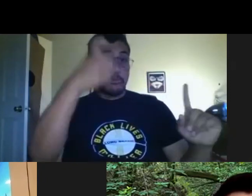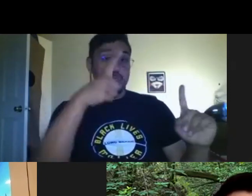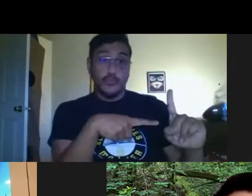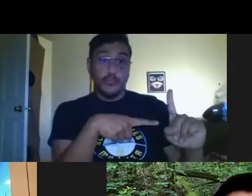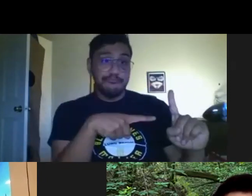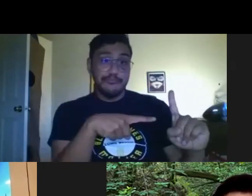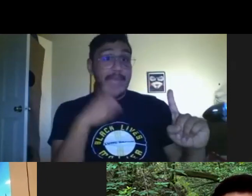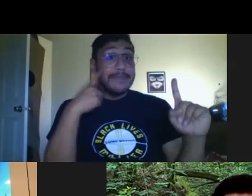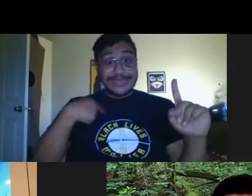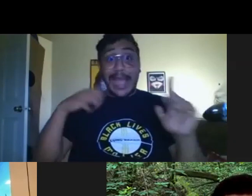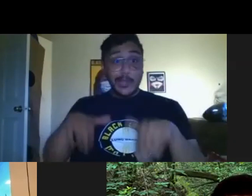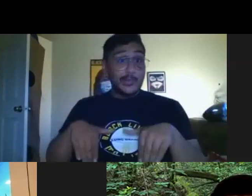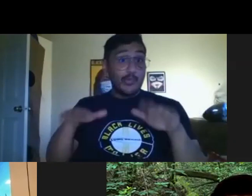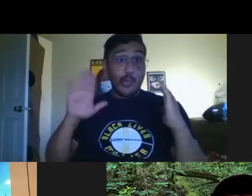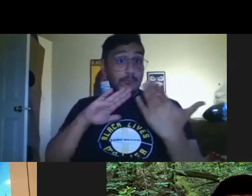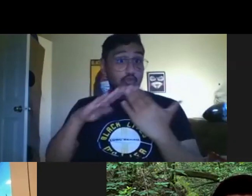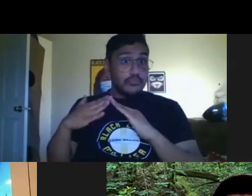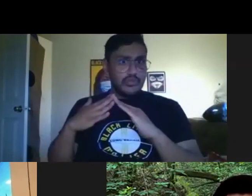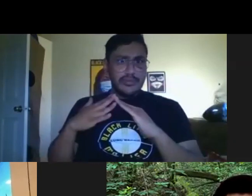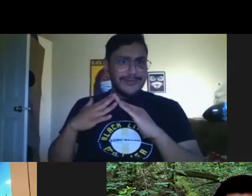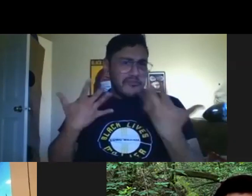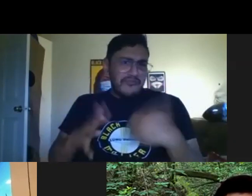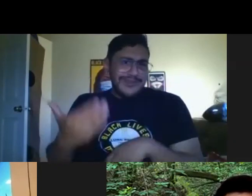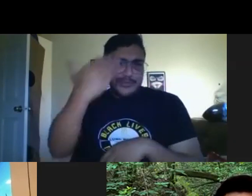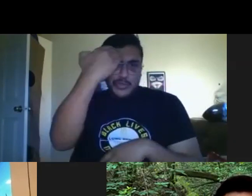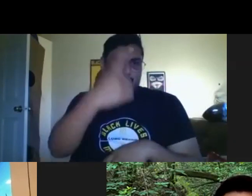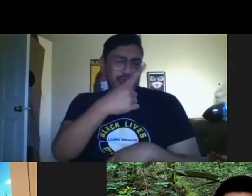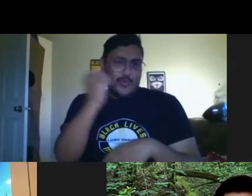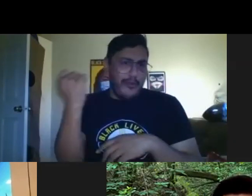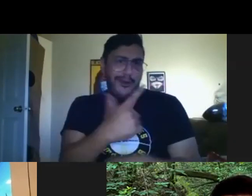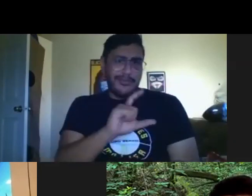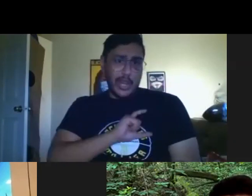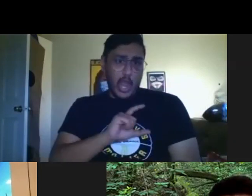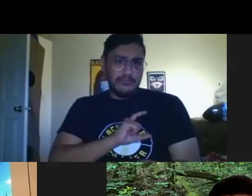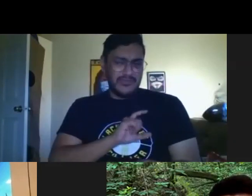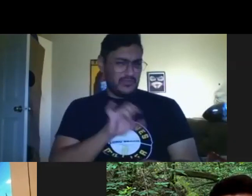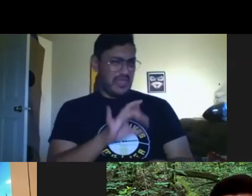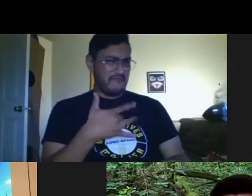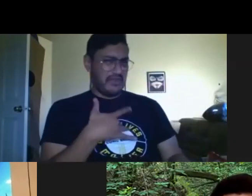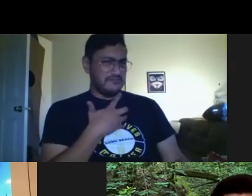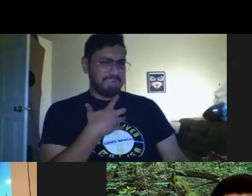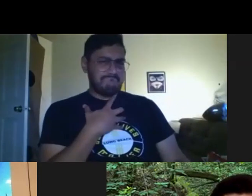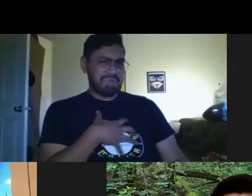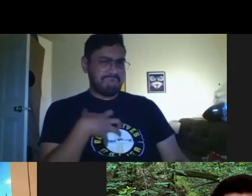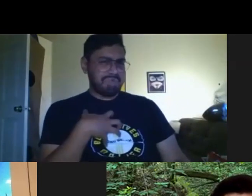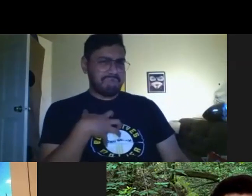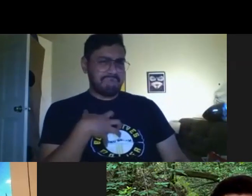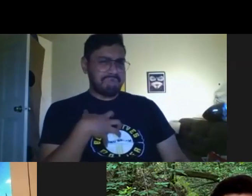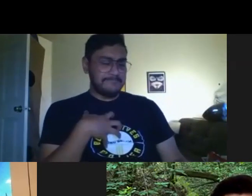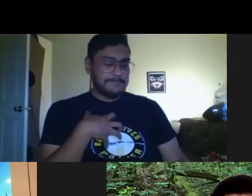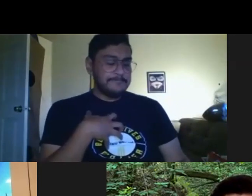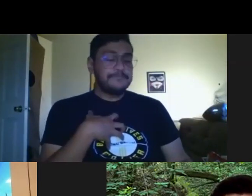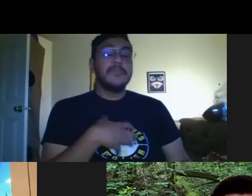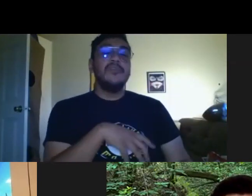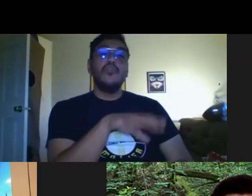that community knowing the police officers in Gardena. So this was troubling to me. So SB